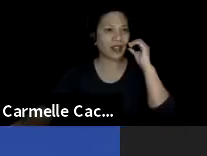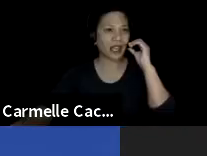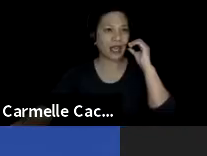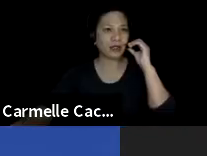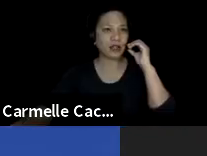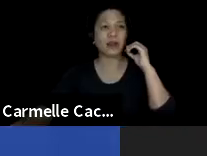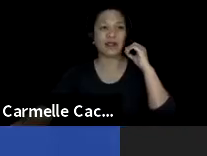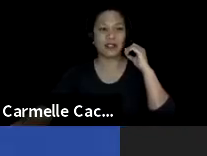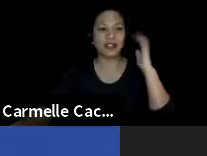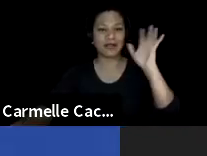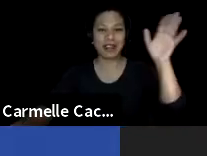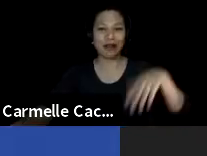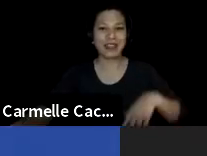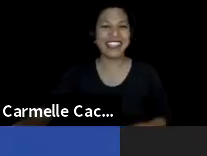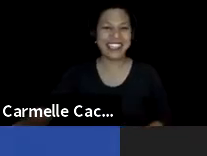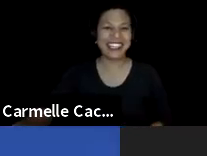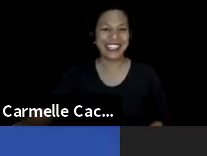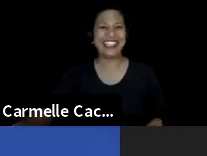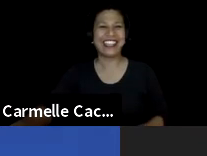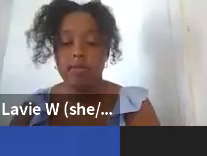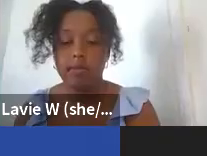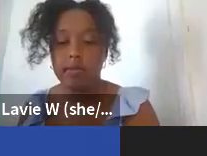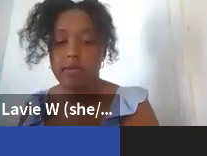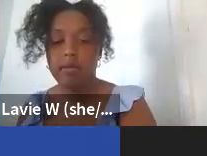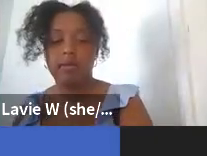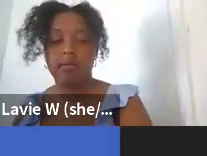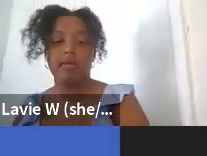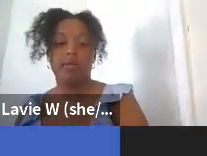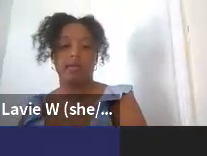Can you add the captions? Oh, good. What is intersectionality?